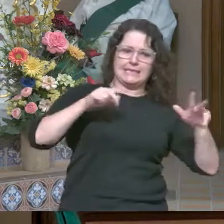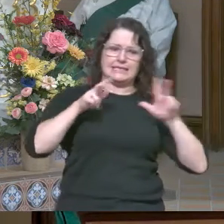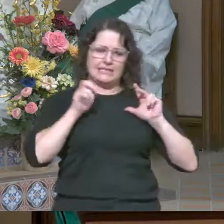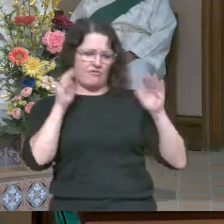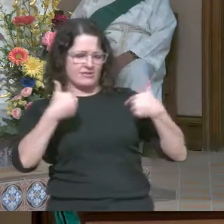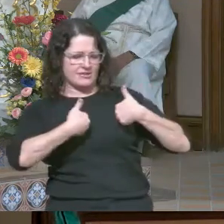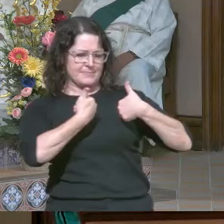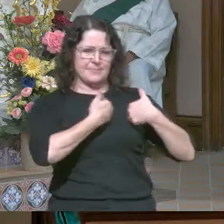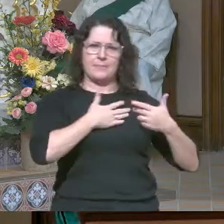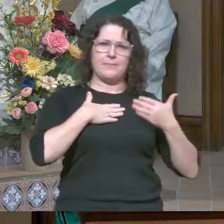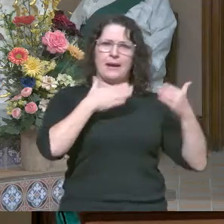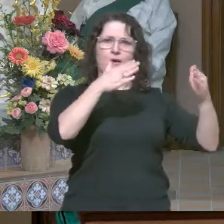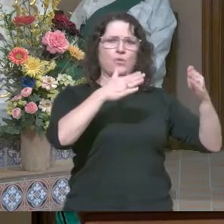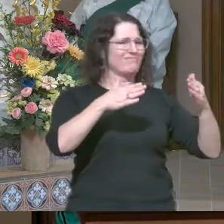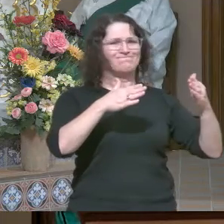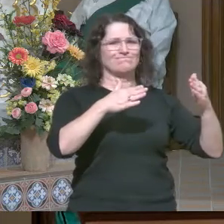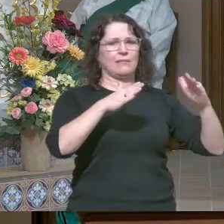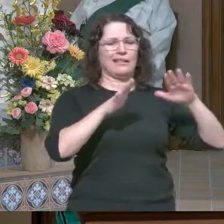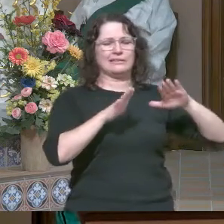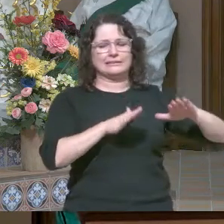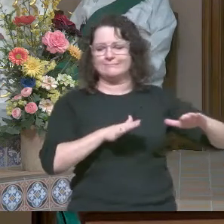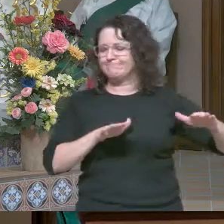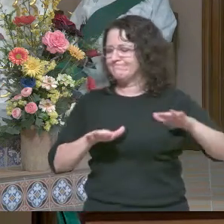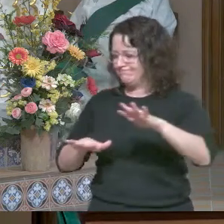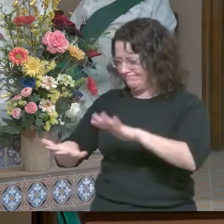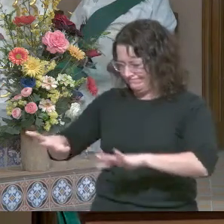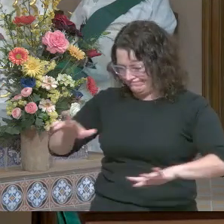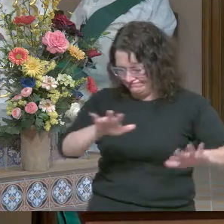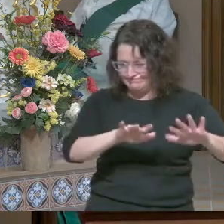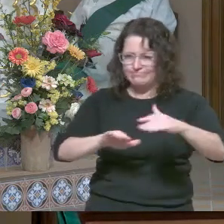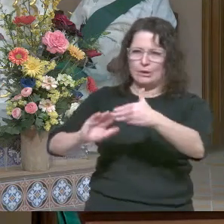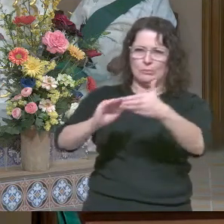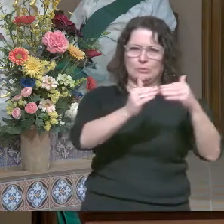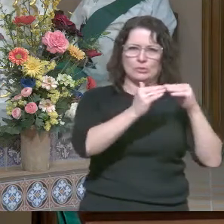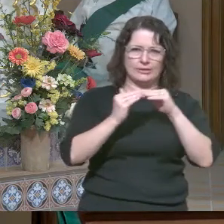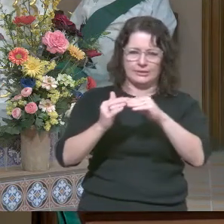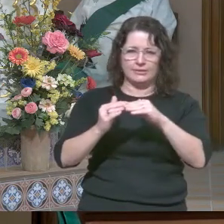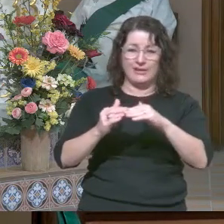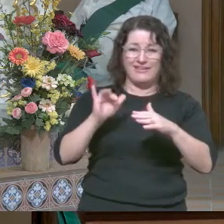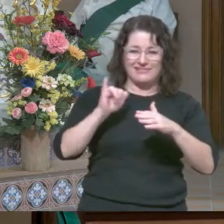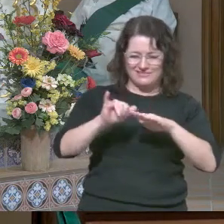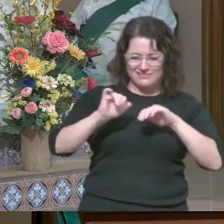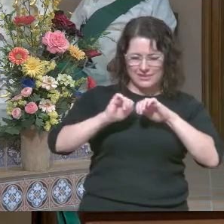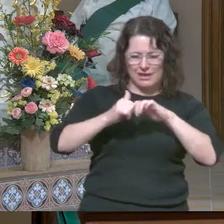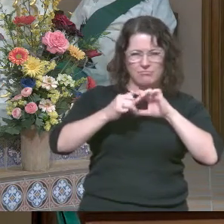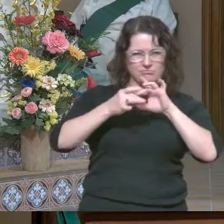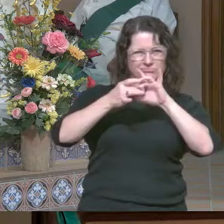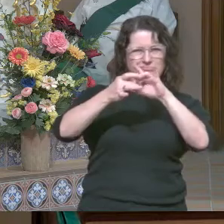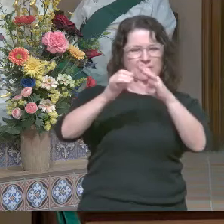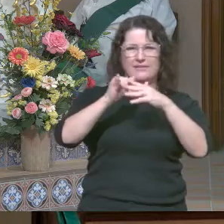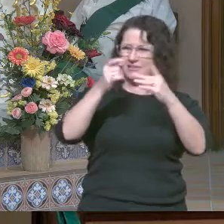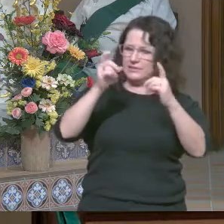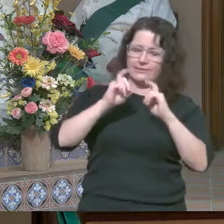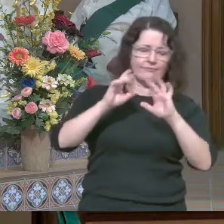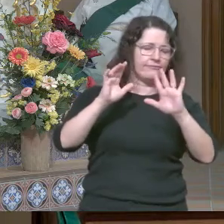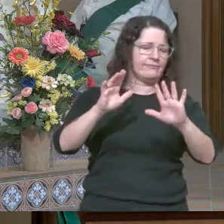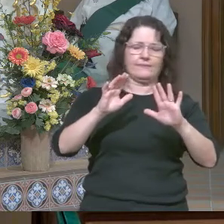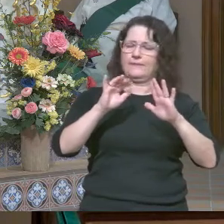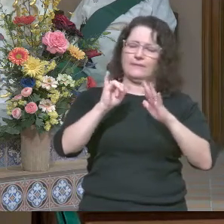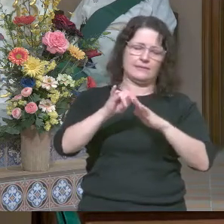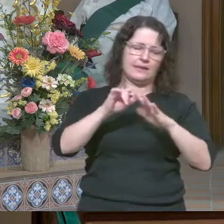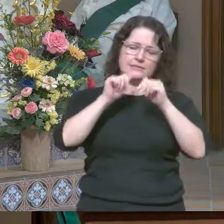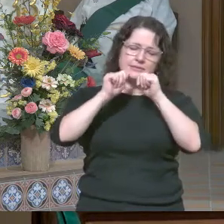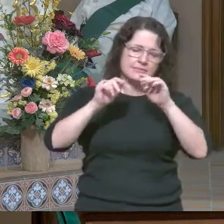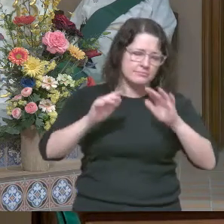there's the resurrection, of course, and ultimately we are all called to eternal life. And this is the great gift, the ultimate gift, of